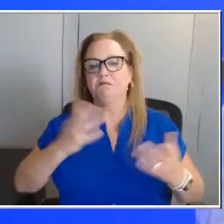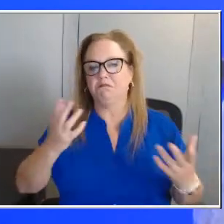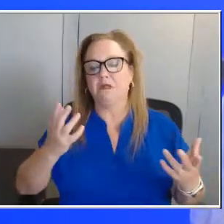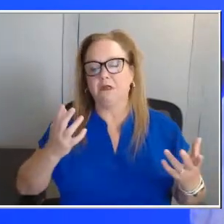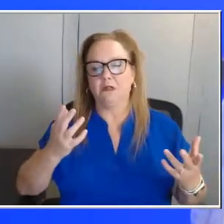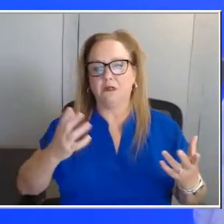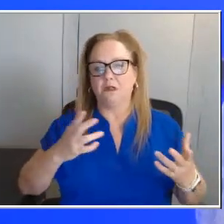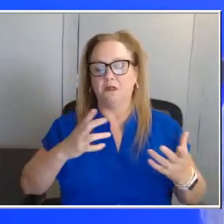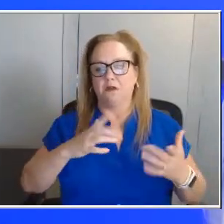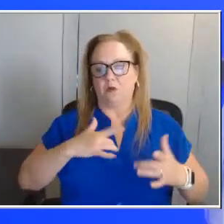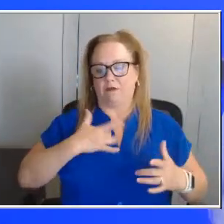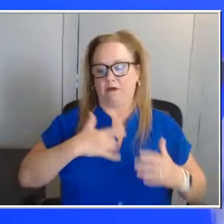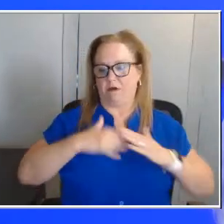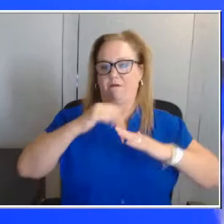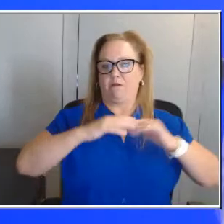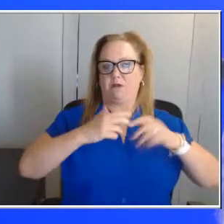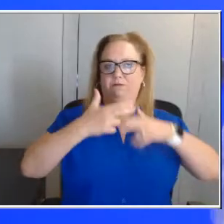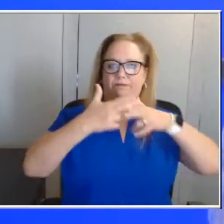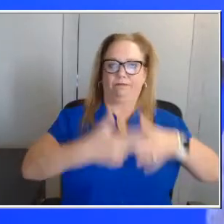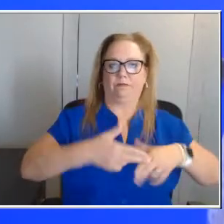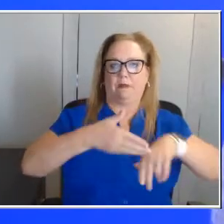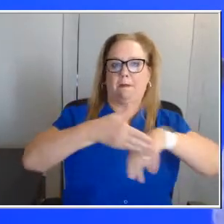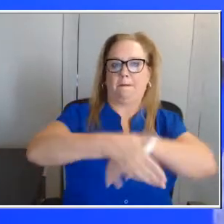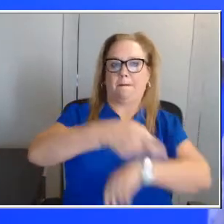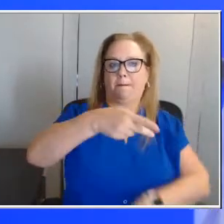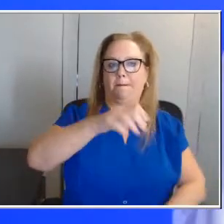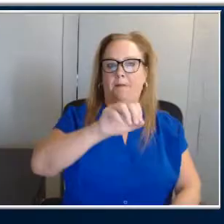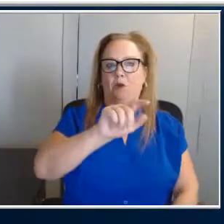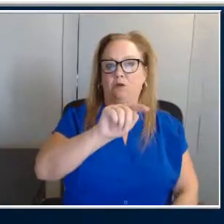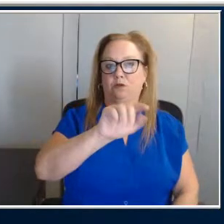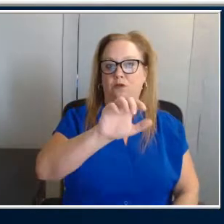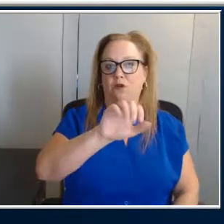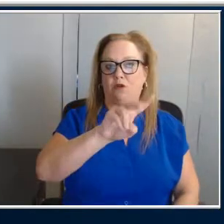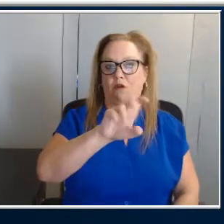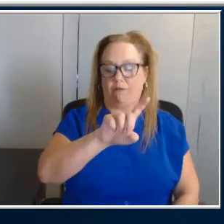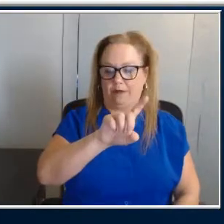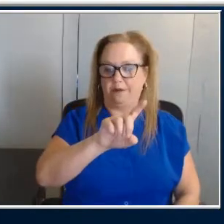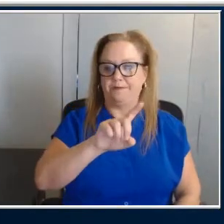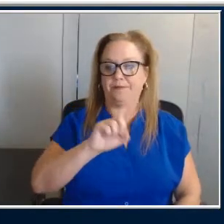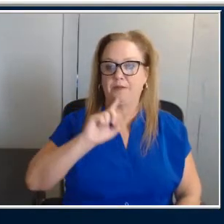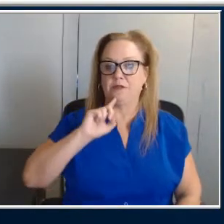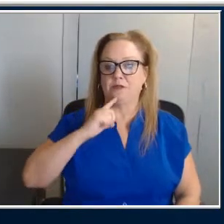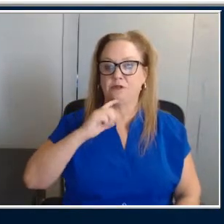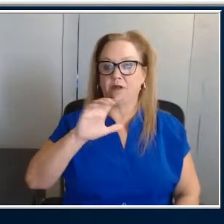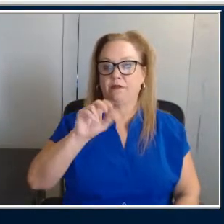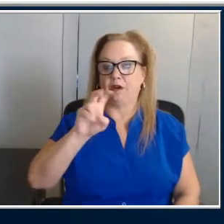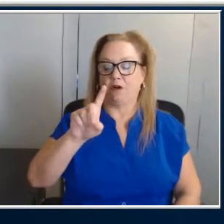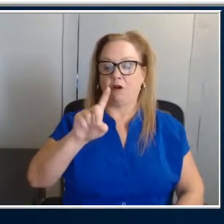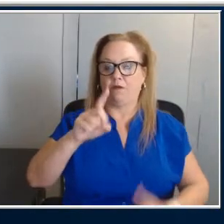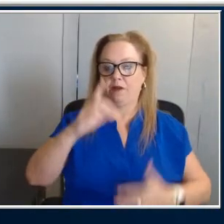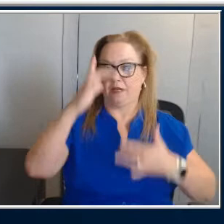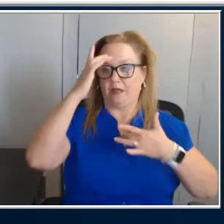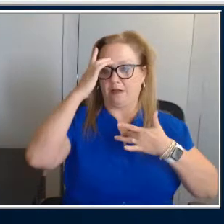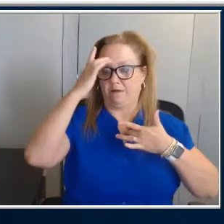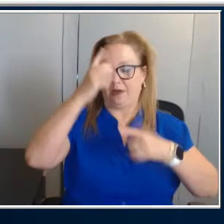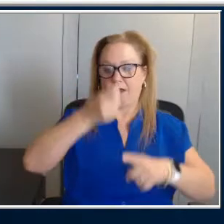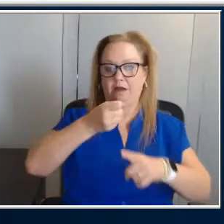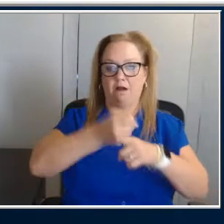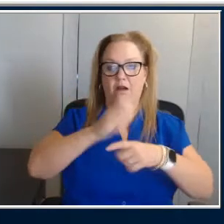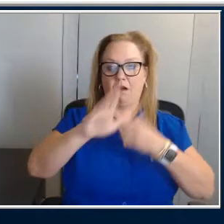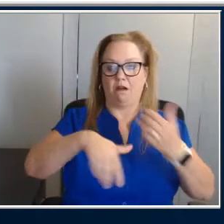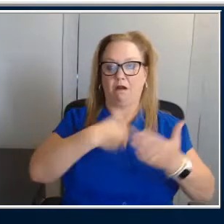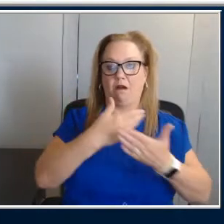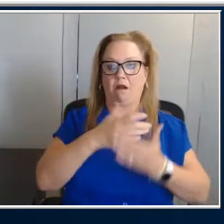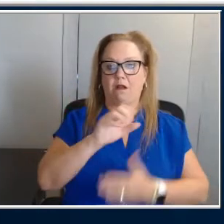we feel pretty comfortable calling it post-COVID conditions or long COVID. So a severe COVID illness can affect pretty much every organ in our body. Talk